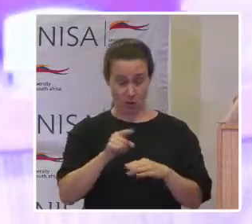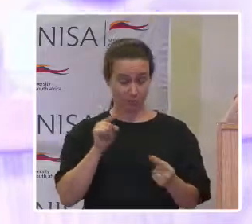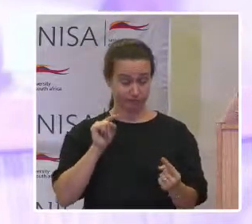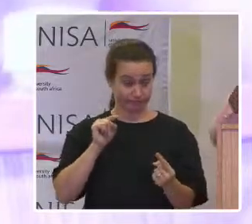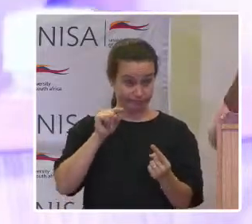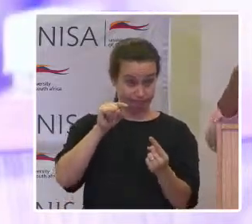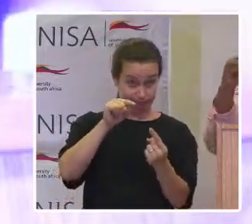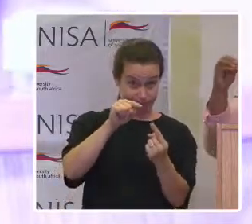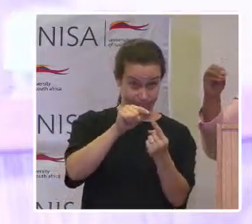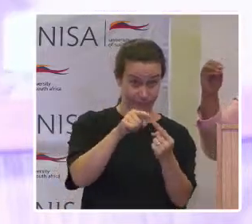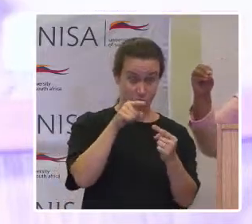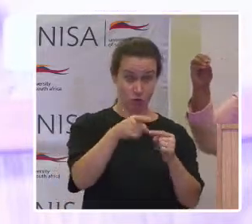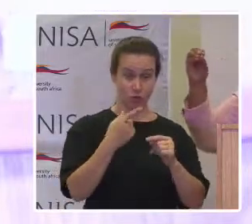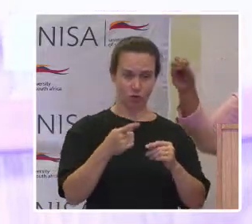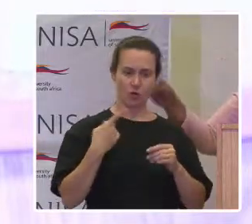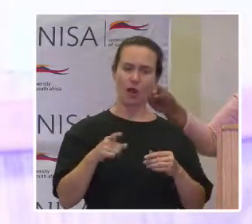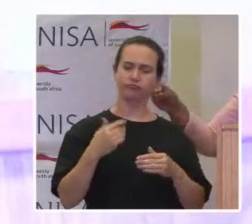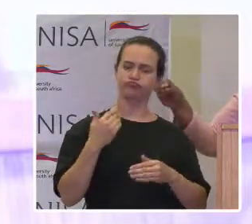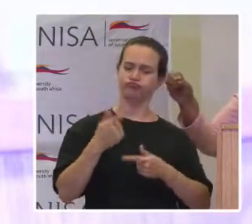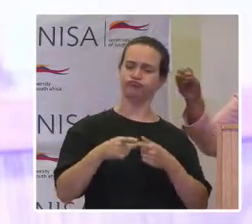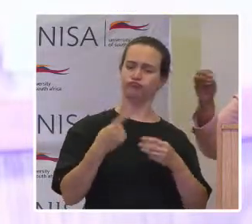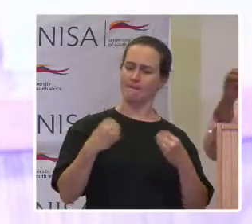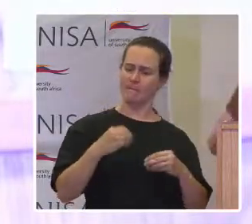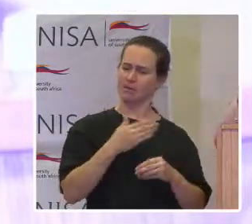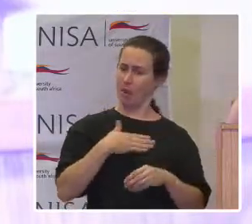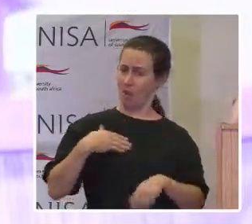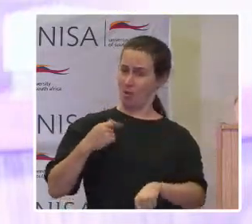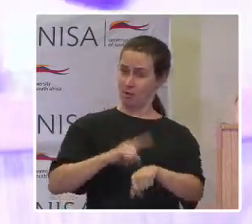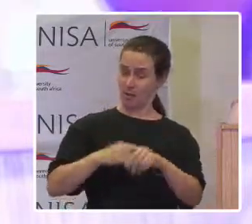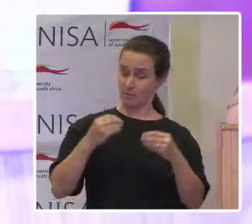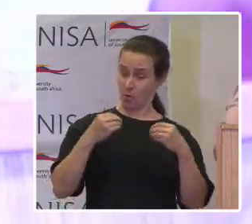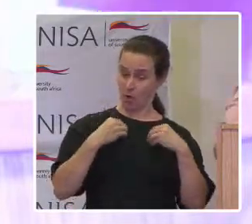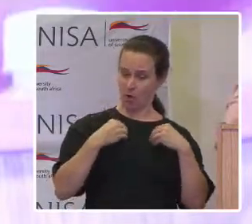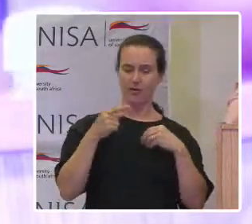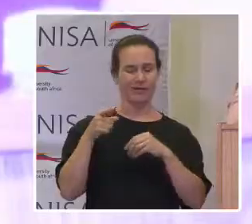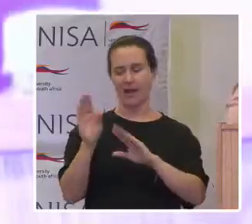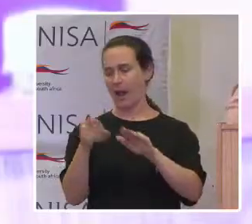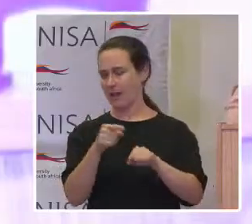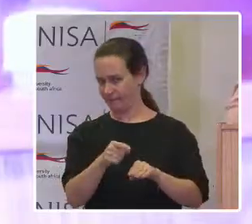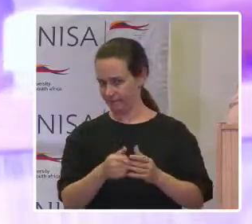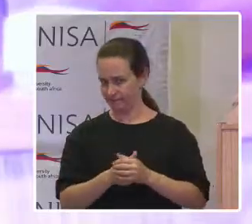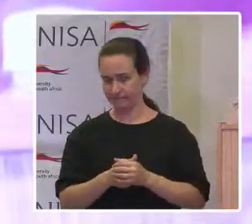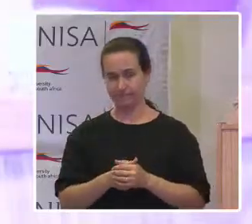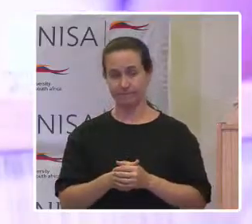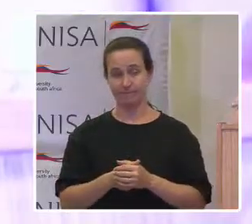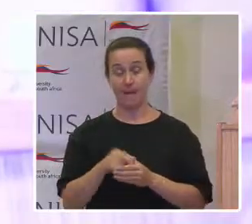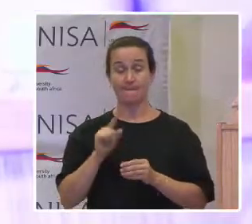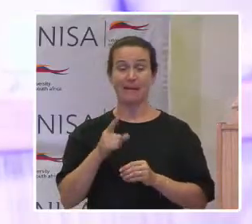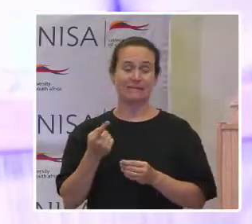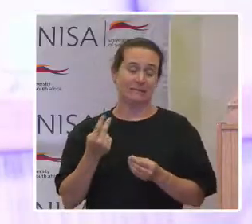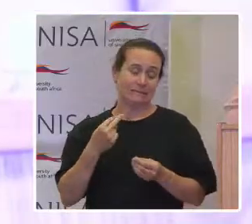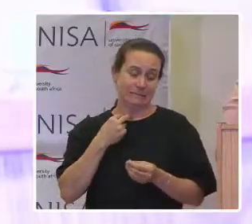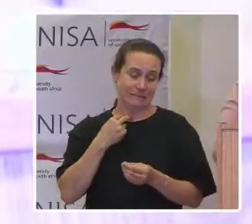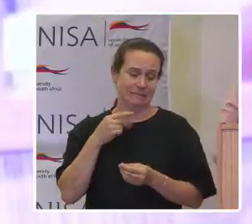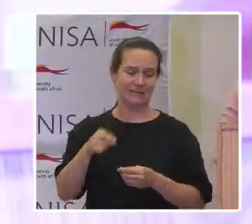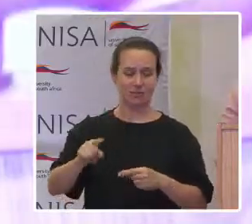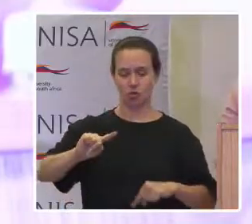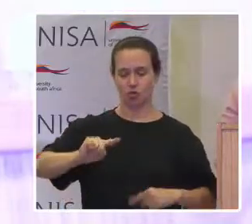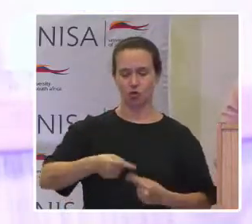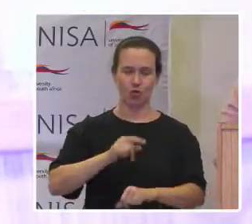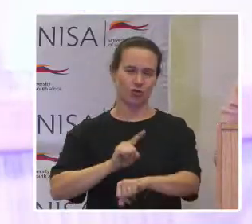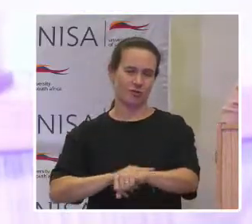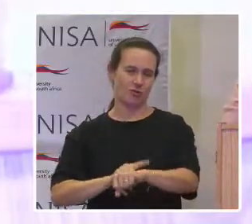you reach the advanced stage as an entrepreneur. And when we look at our accelerators, unfortunately, this one is a short-term